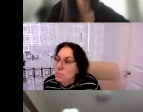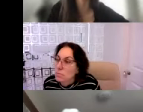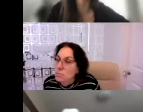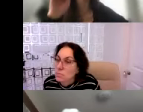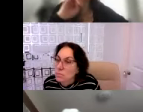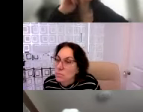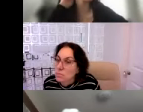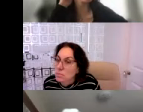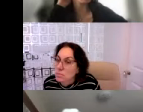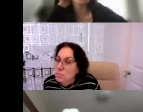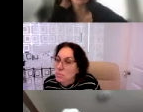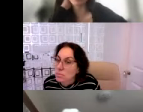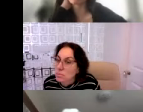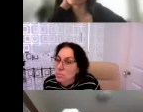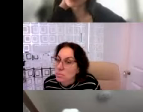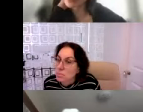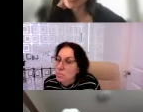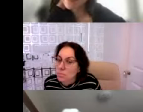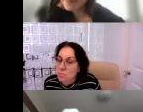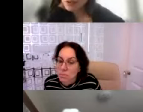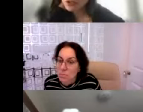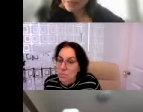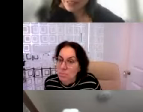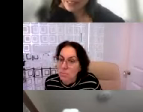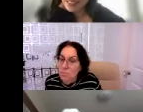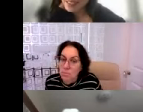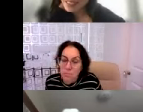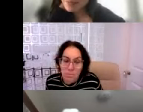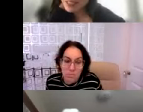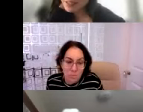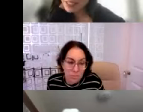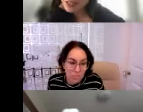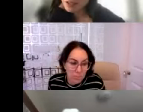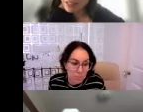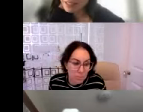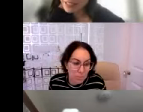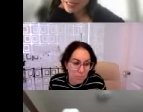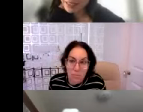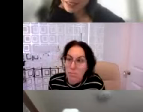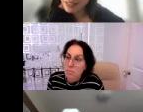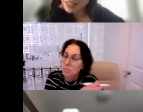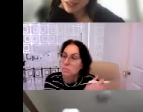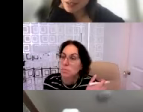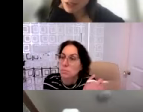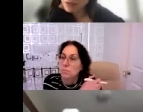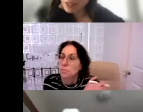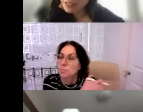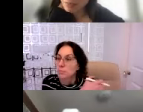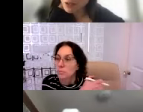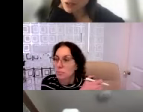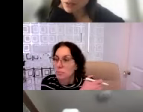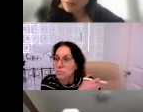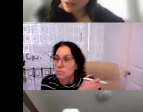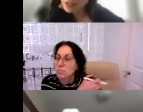on the phone. Some people are on the phone, so I will read it, or driving. So Ted Tereski asks, thank you so much for all